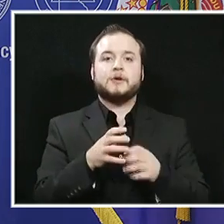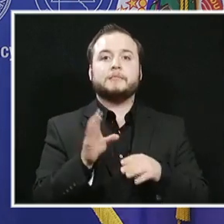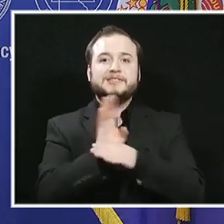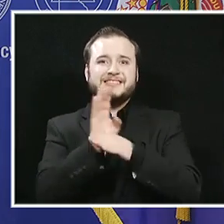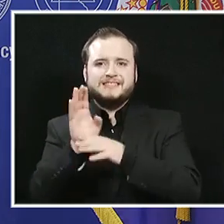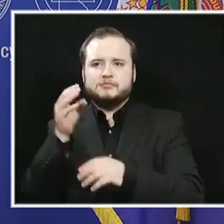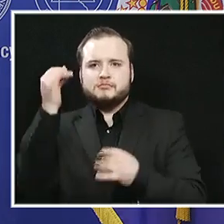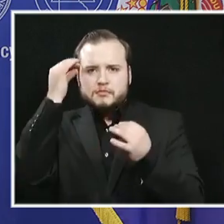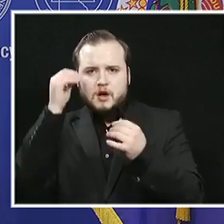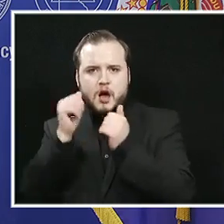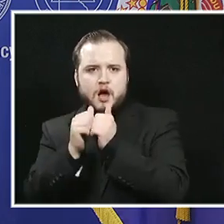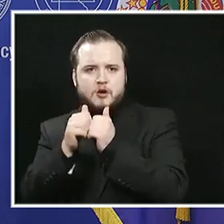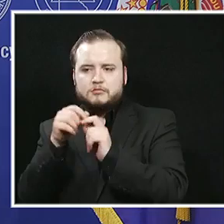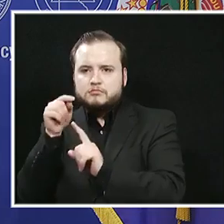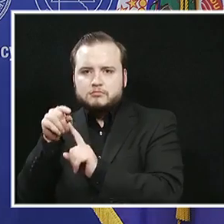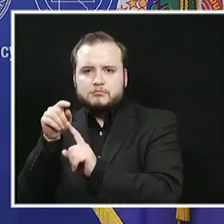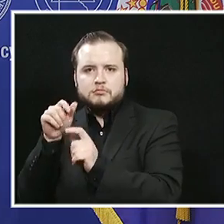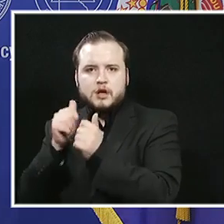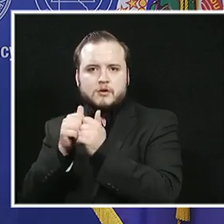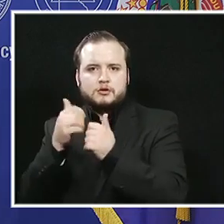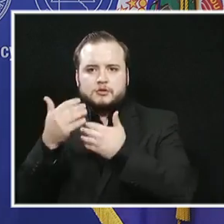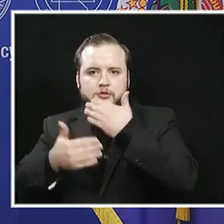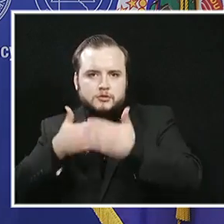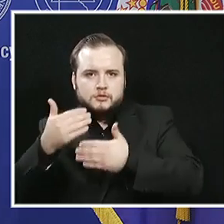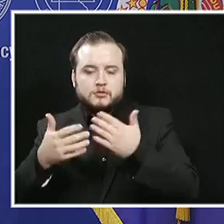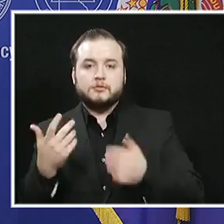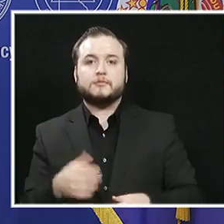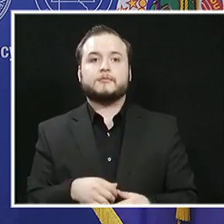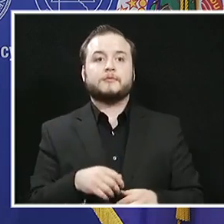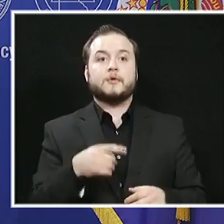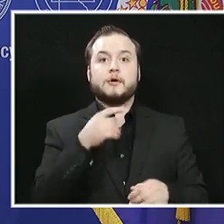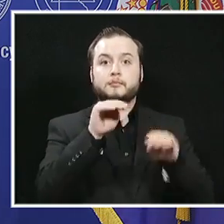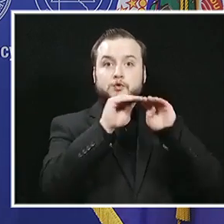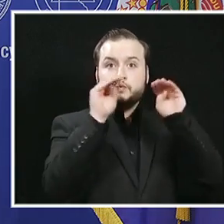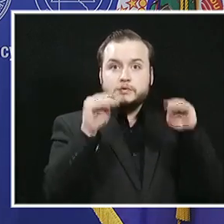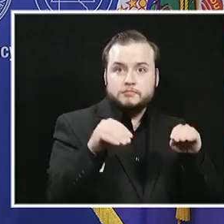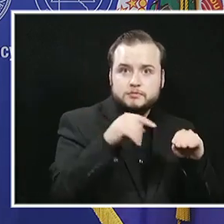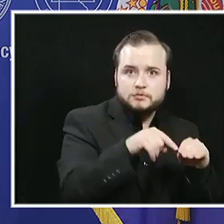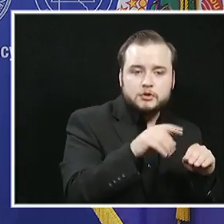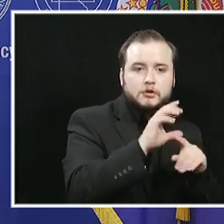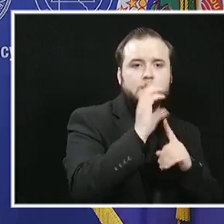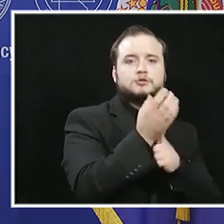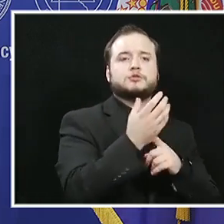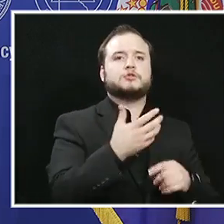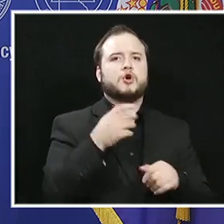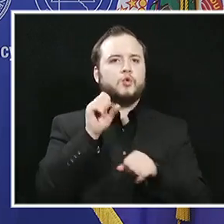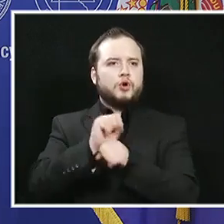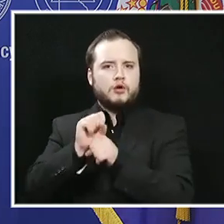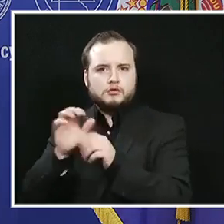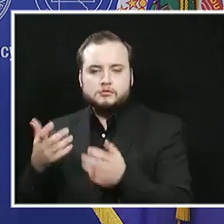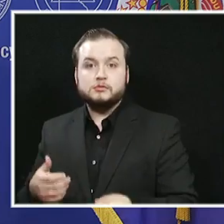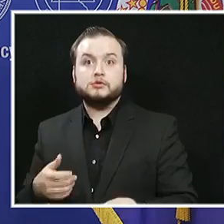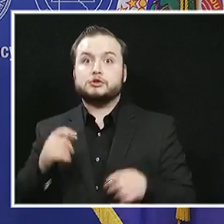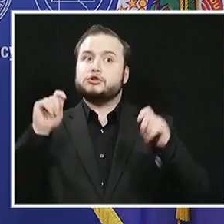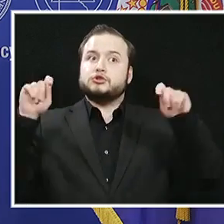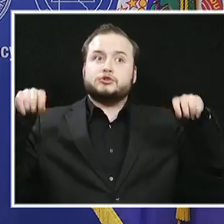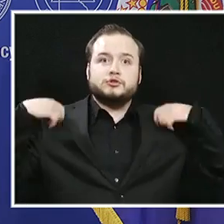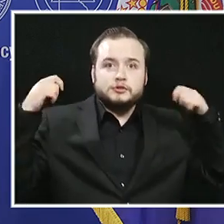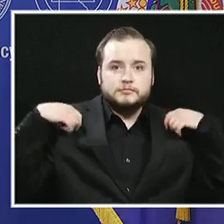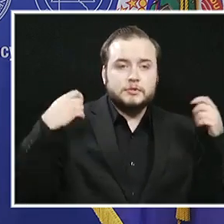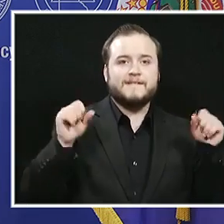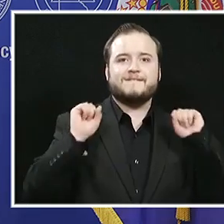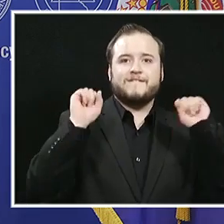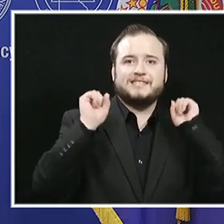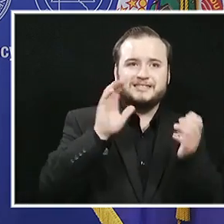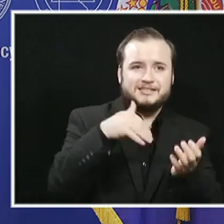get really specific. So we're doing weekly calls with the museums and cultural organizations, weekly calls with the gyms and the studios and the fitness centers, weekly calls with